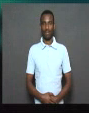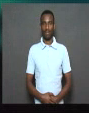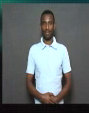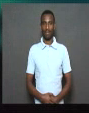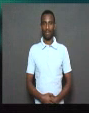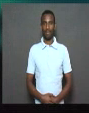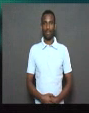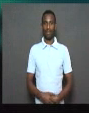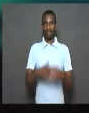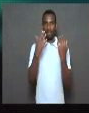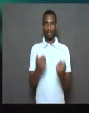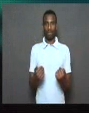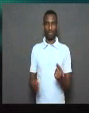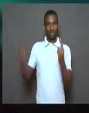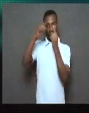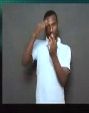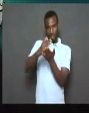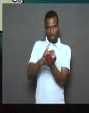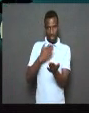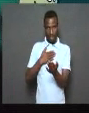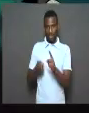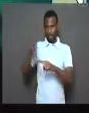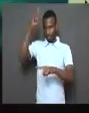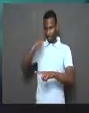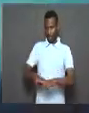Let's get back to our lesson.